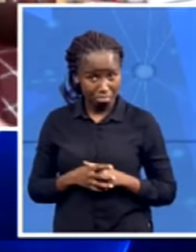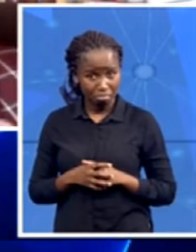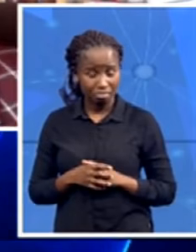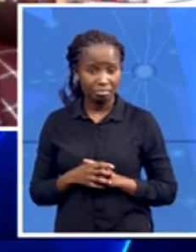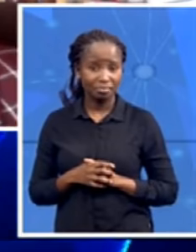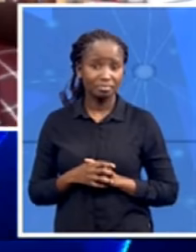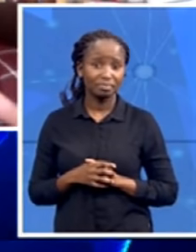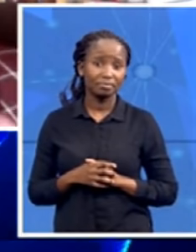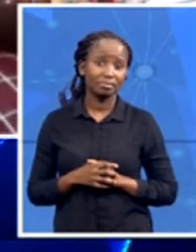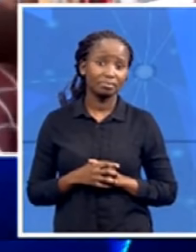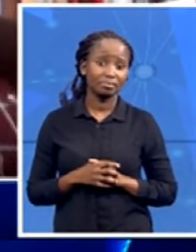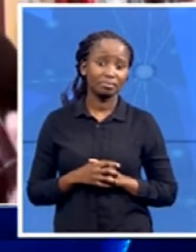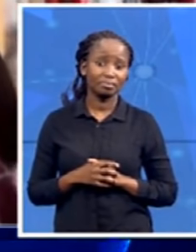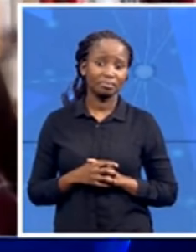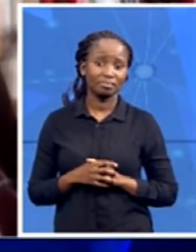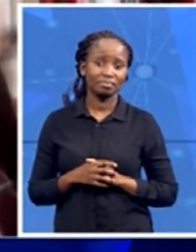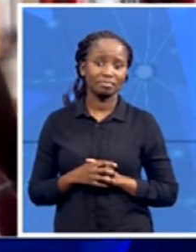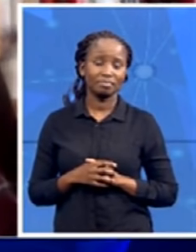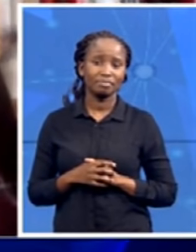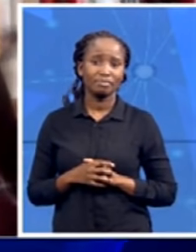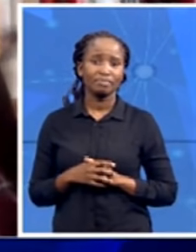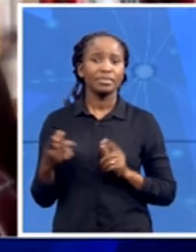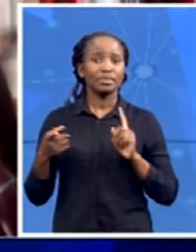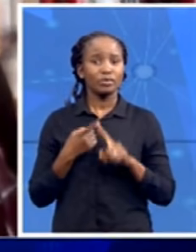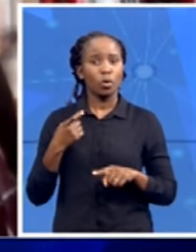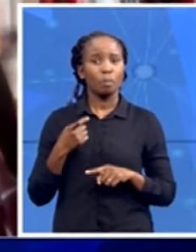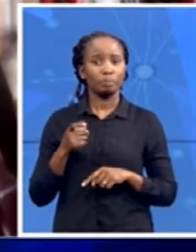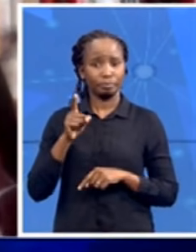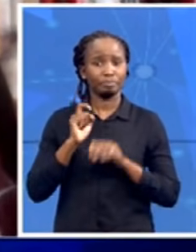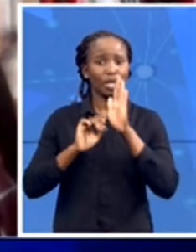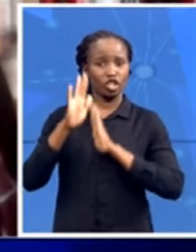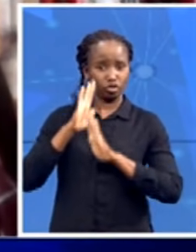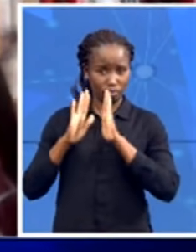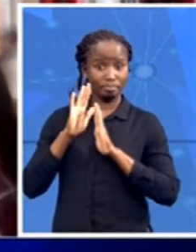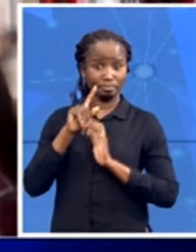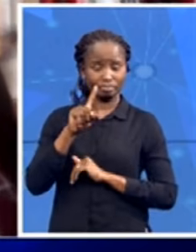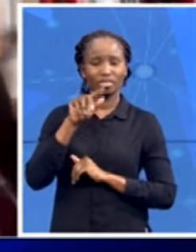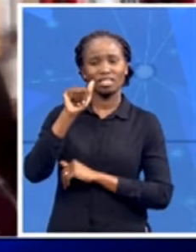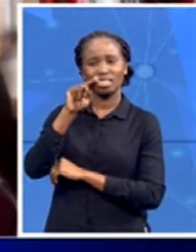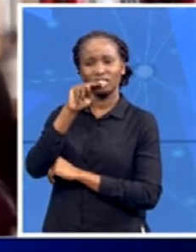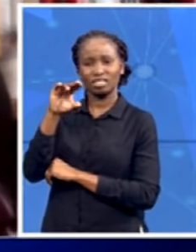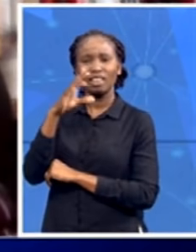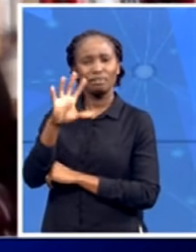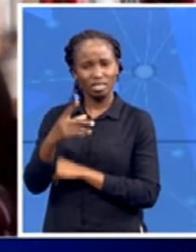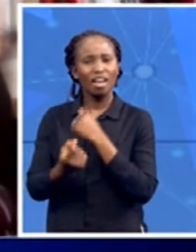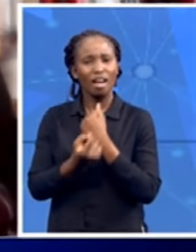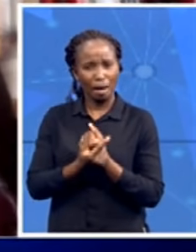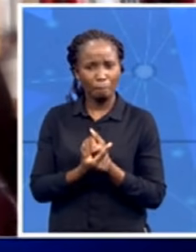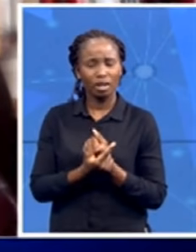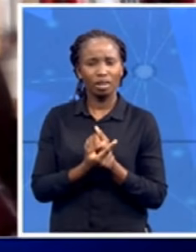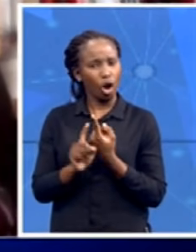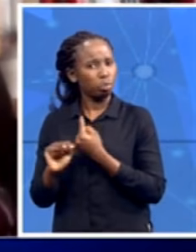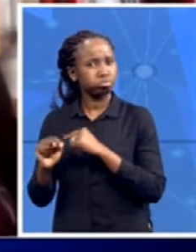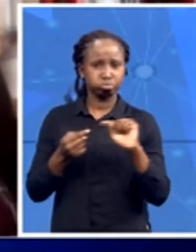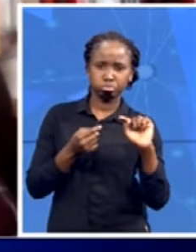Throughout history, the ANC has had different phases of conflicts. But the difference between